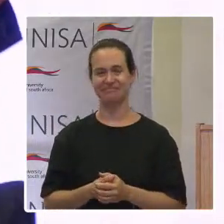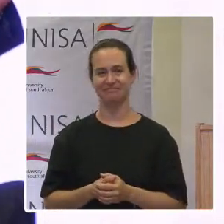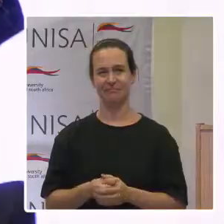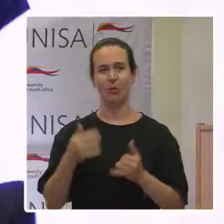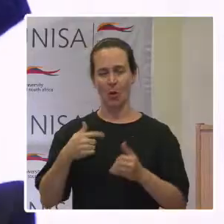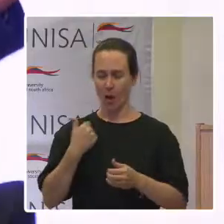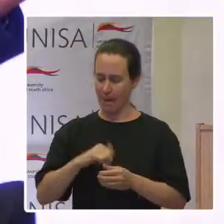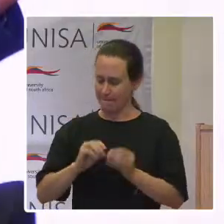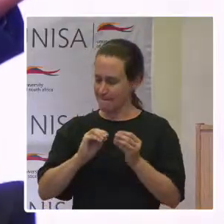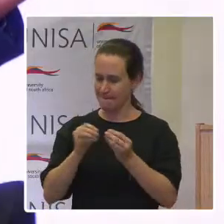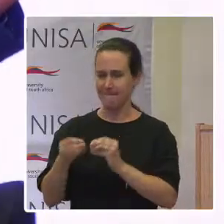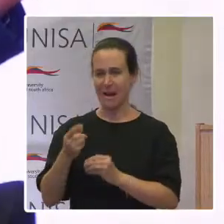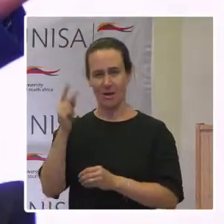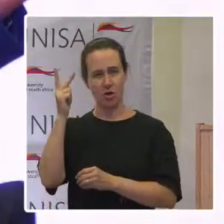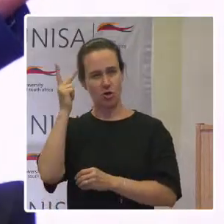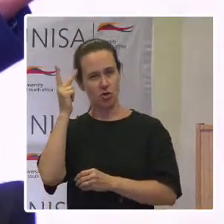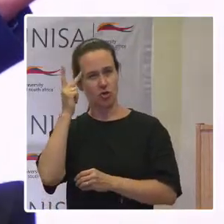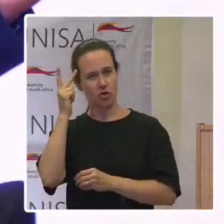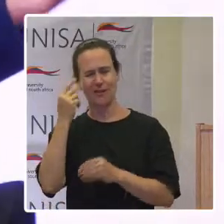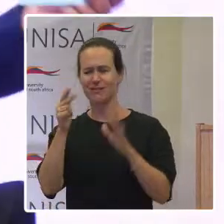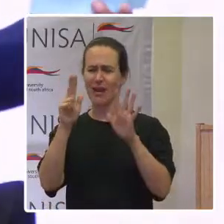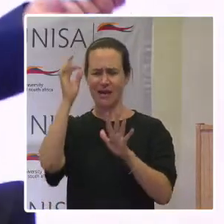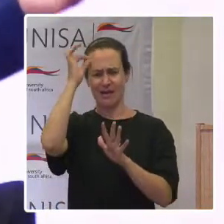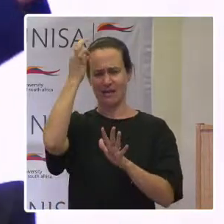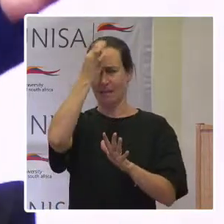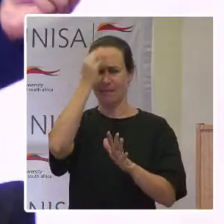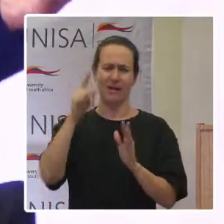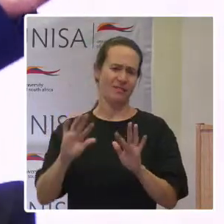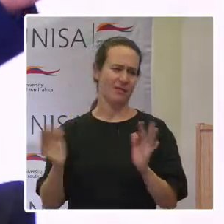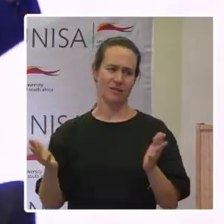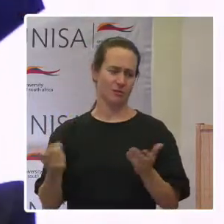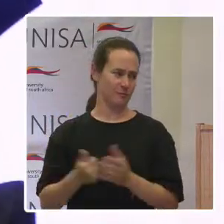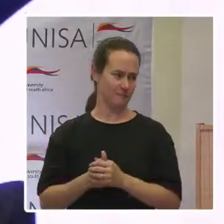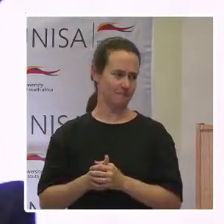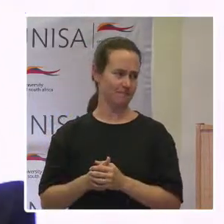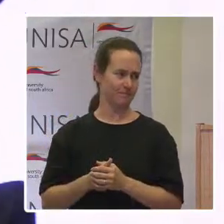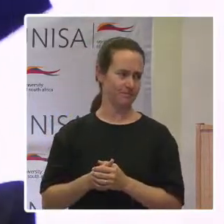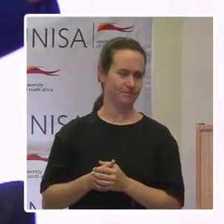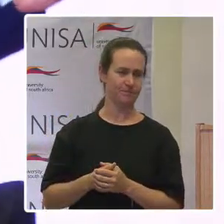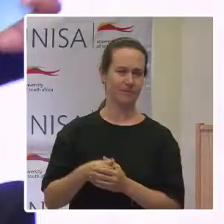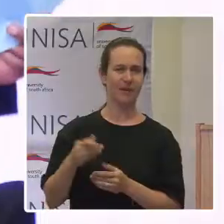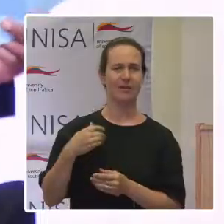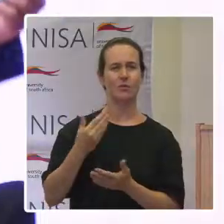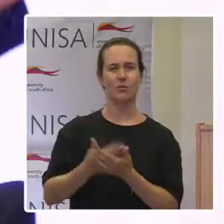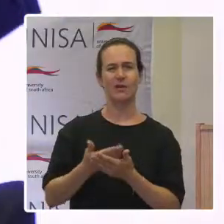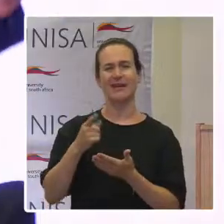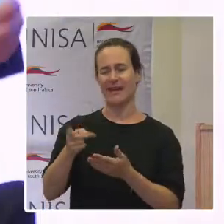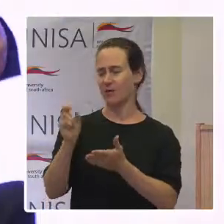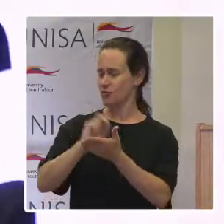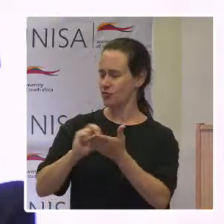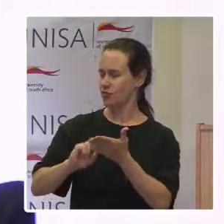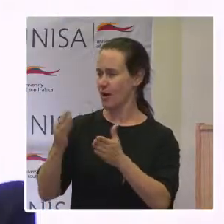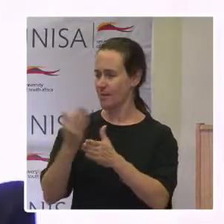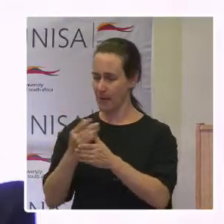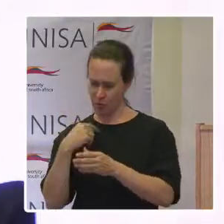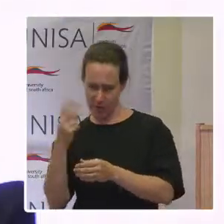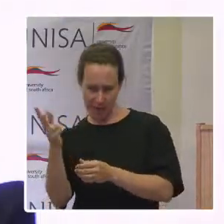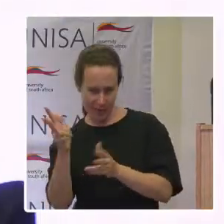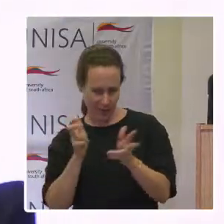knowledge. It's 8 minutes, that's all it's gonna take. And we'll have a survey and we can write those papers out of the